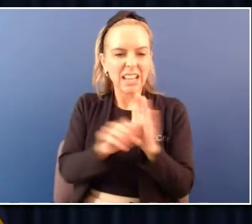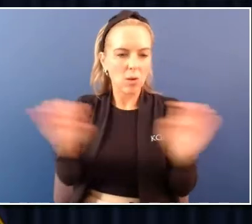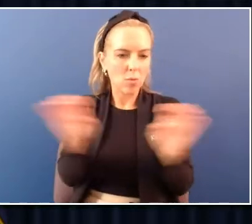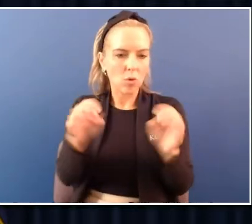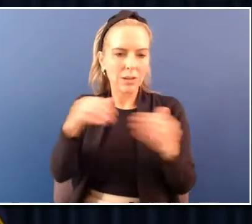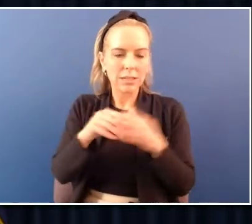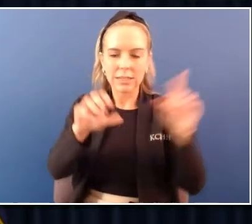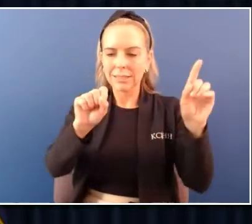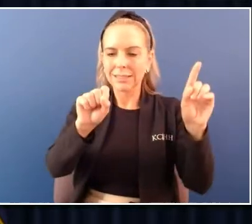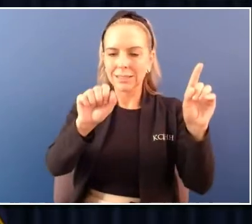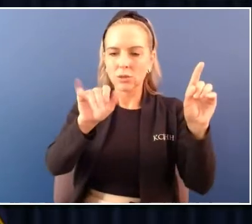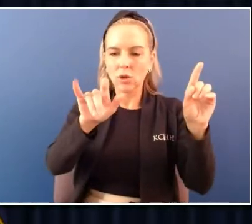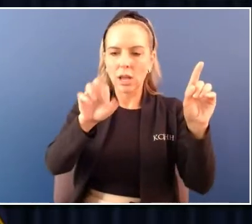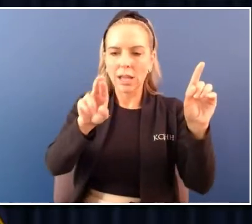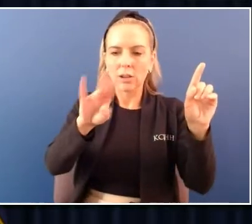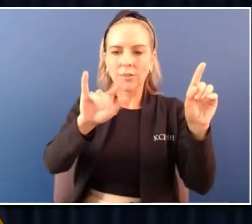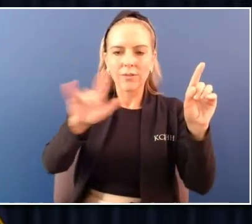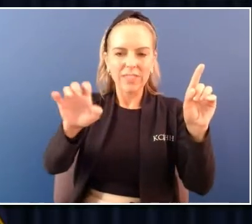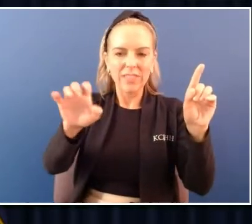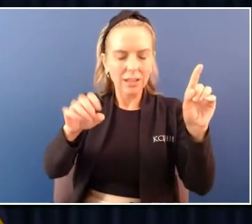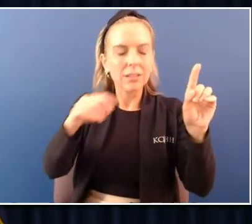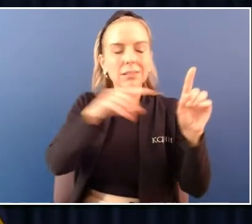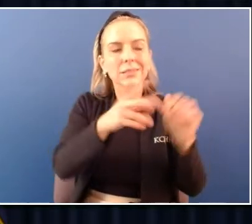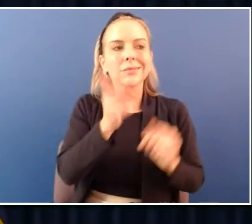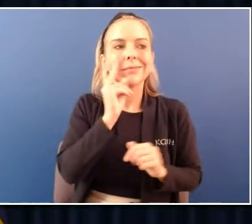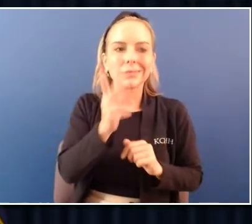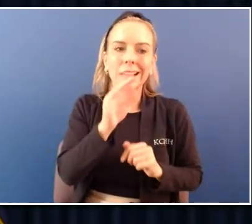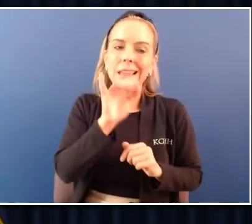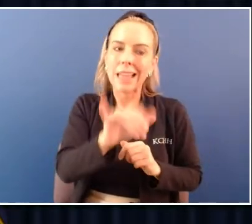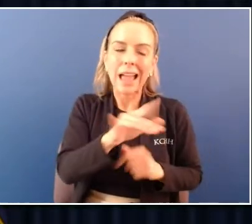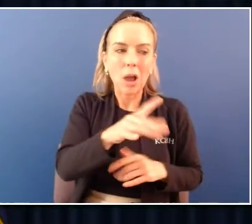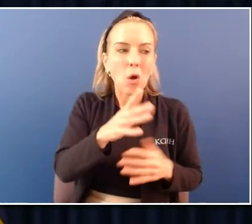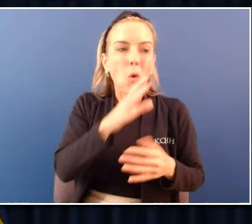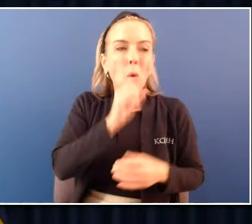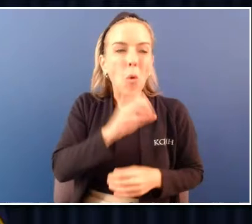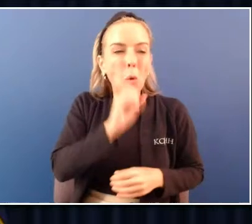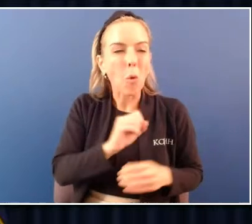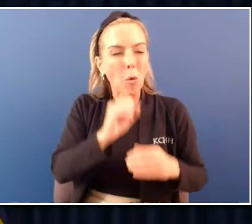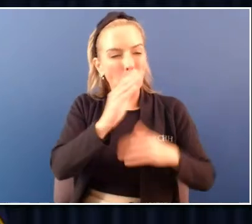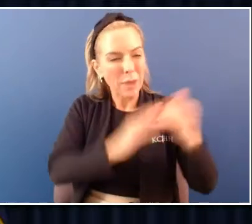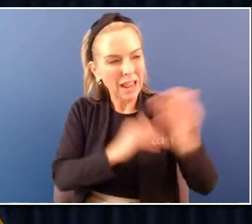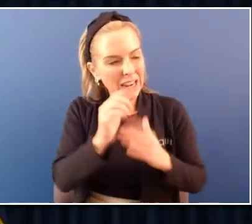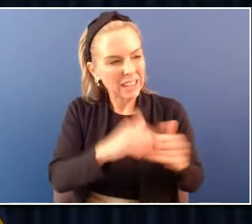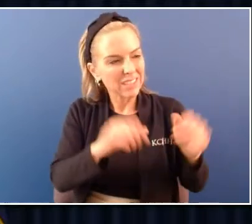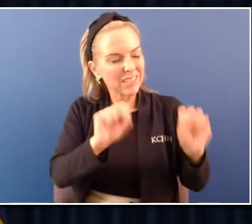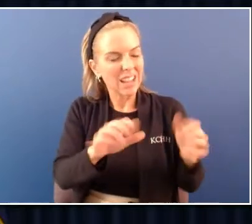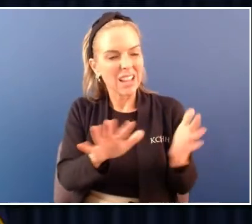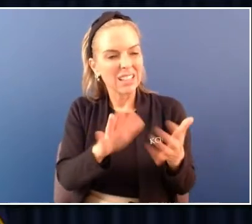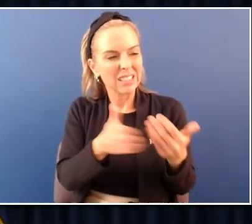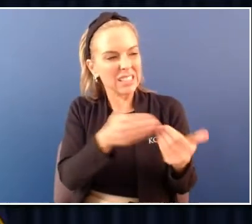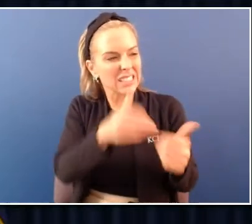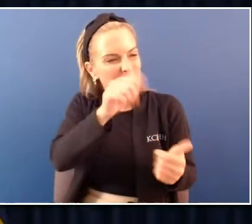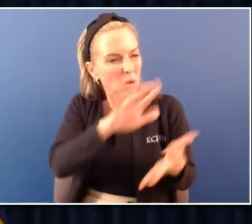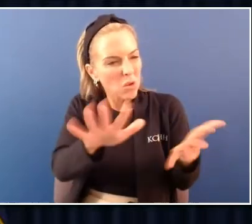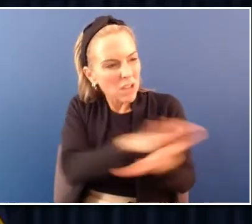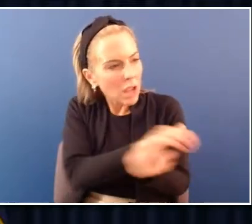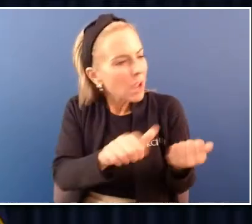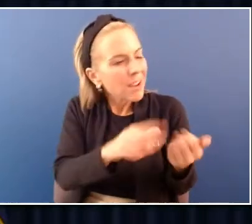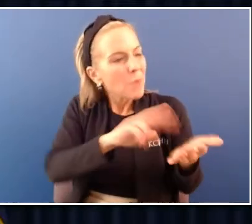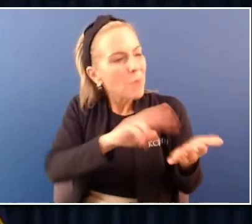and Magoffin County that shows what aging infrastructure can do. This is about investing in our future.